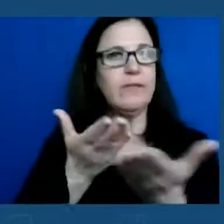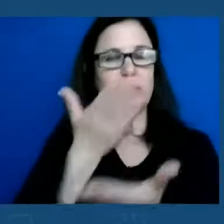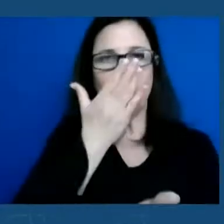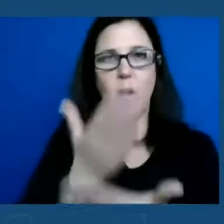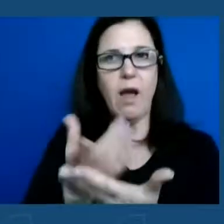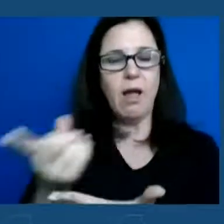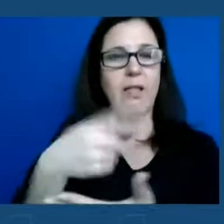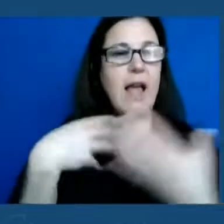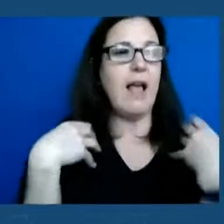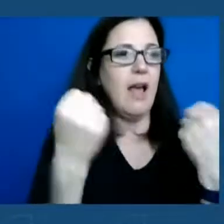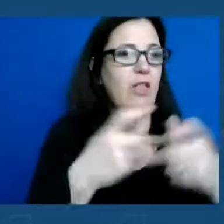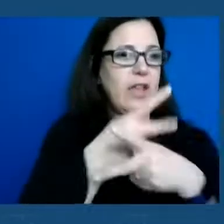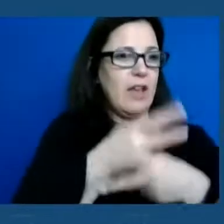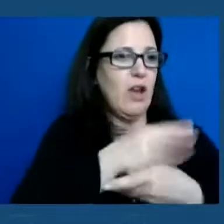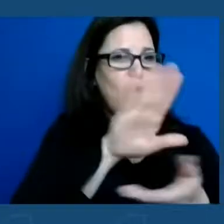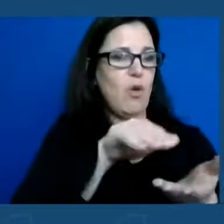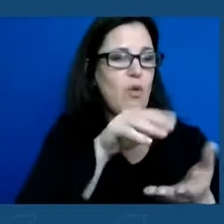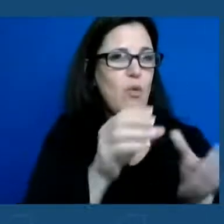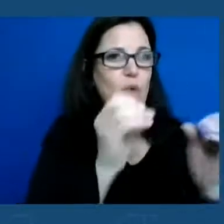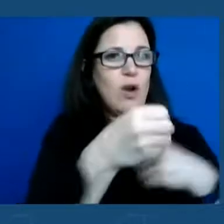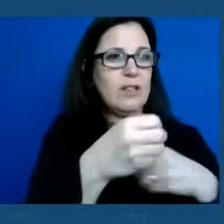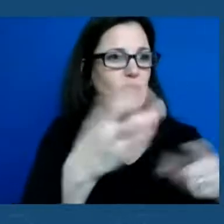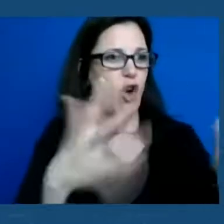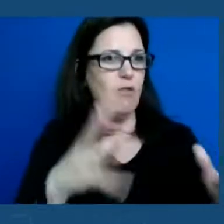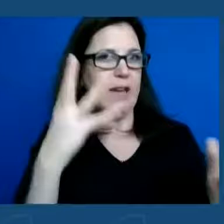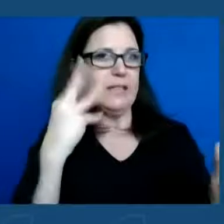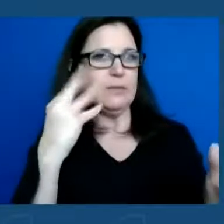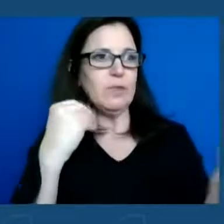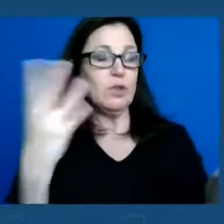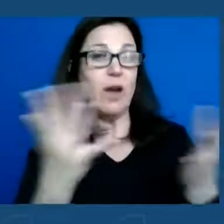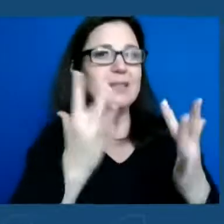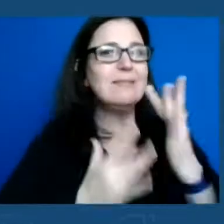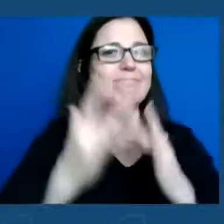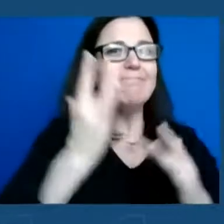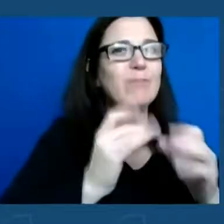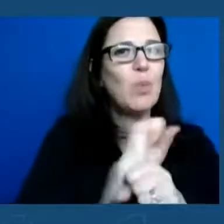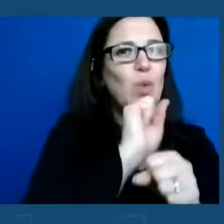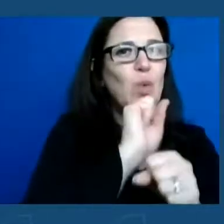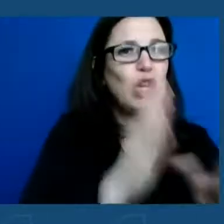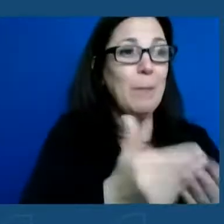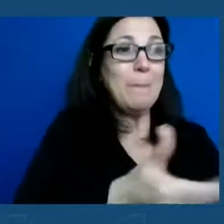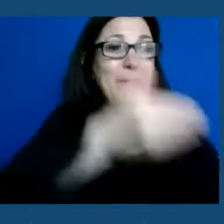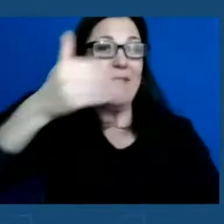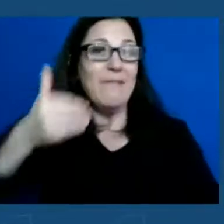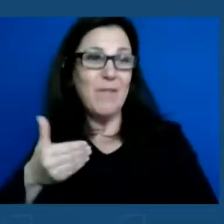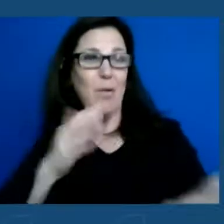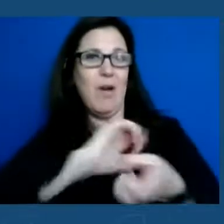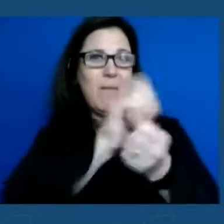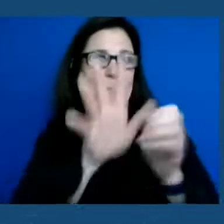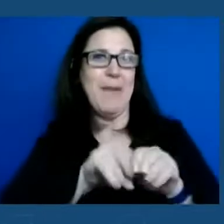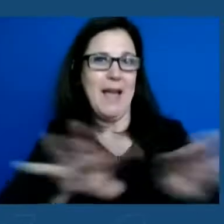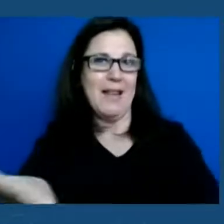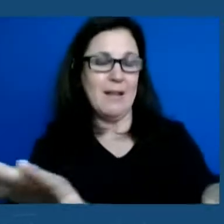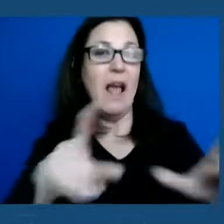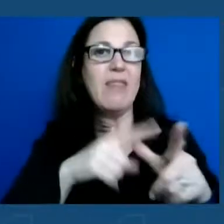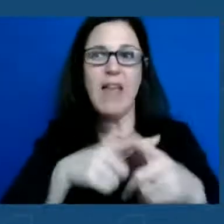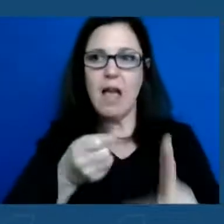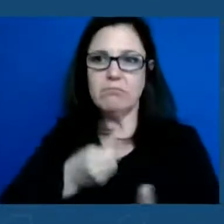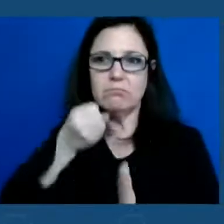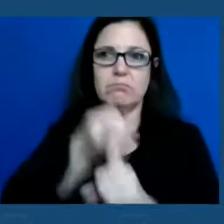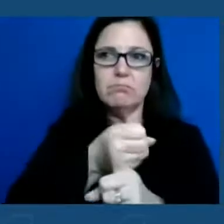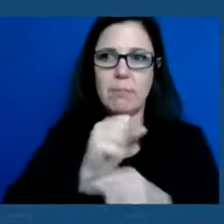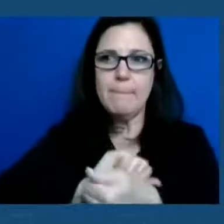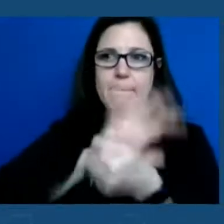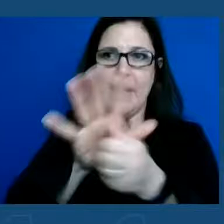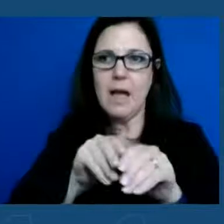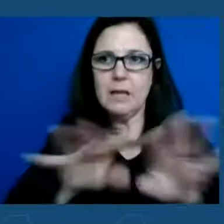healthcare organizations were already experiencing a shortage of workers before the pandemic. And then the pandemic comes, and people who are on the